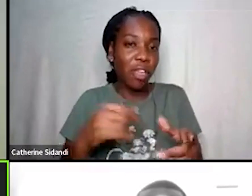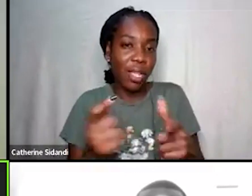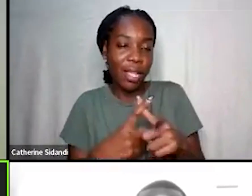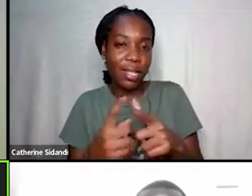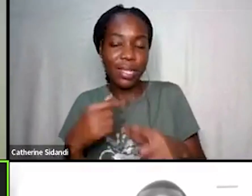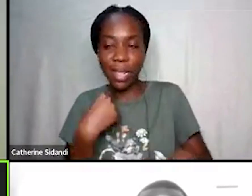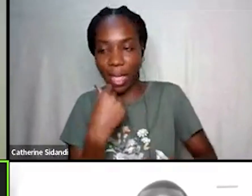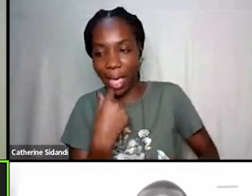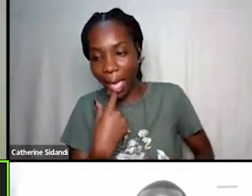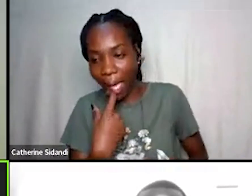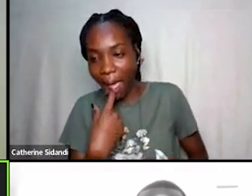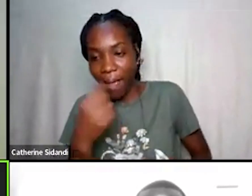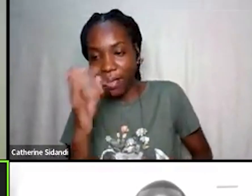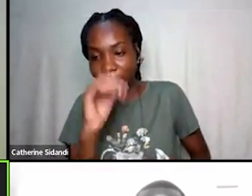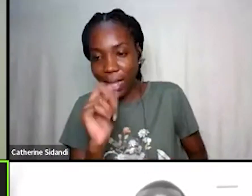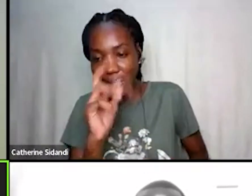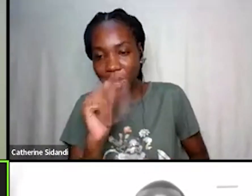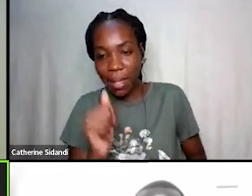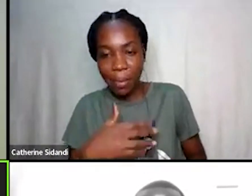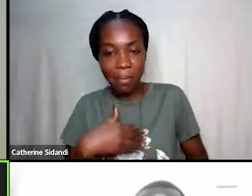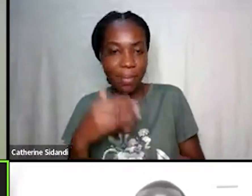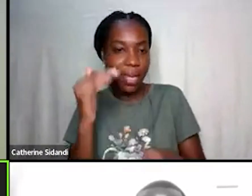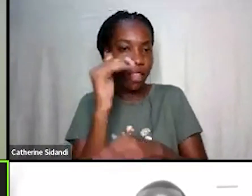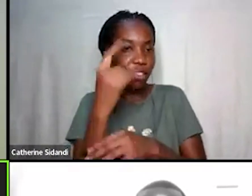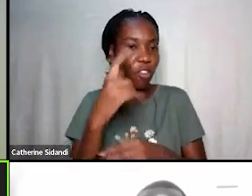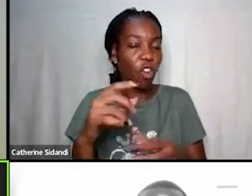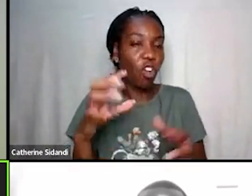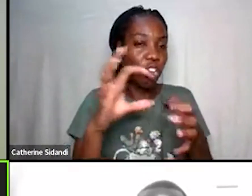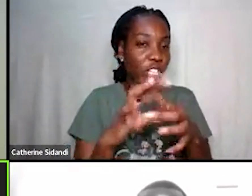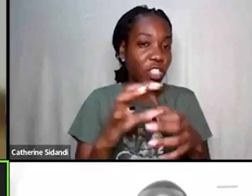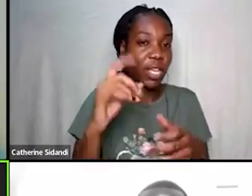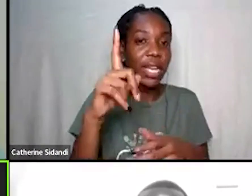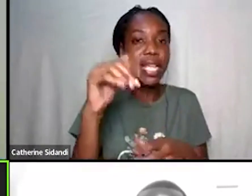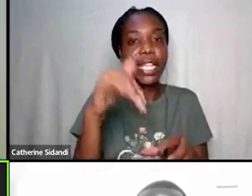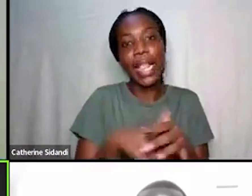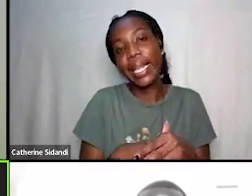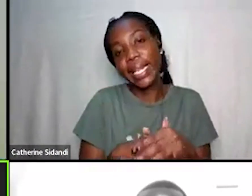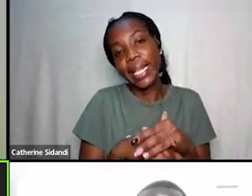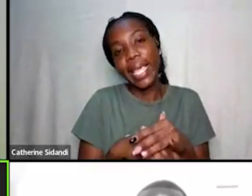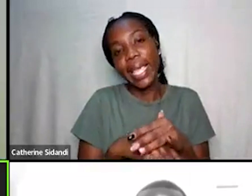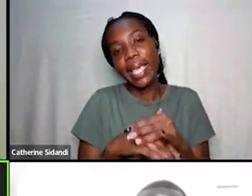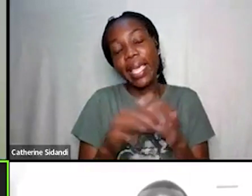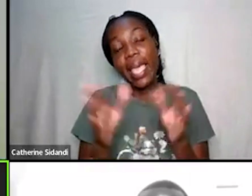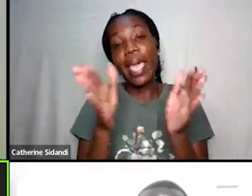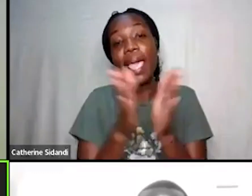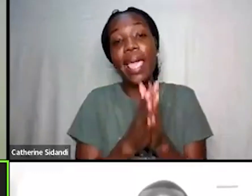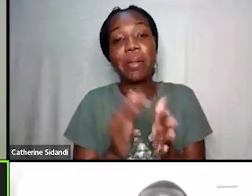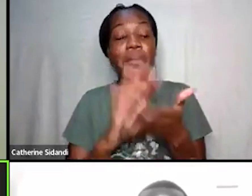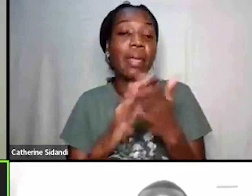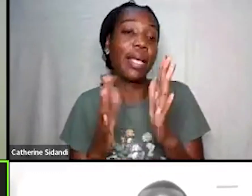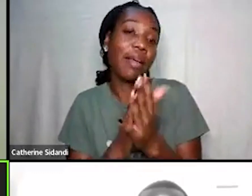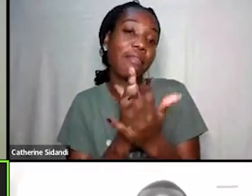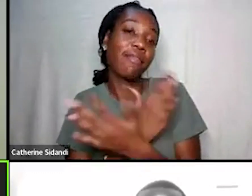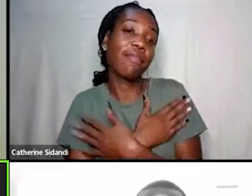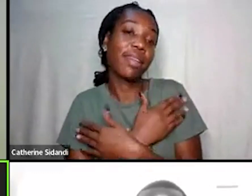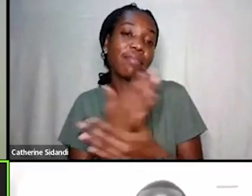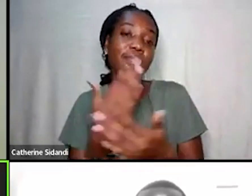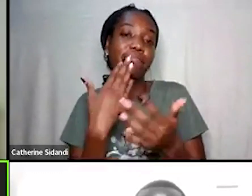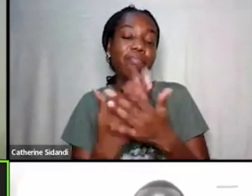I'm the person who requested for your connection on LinkedIn. And automatically they become my friends. Yeah, thank